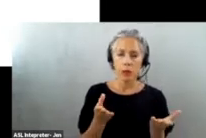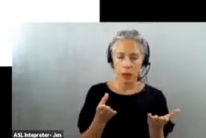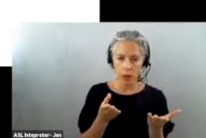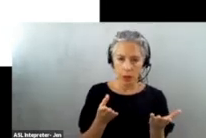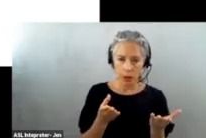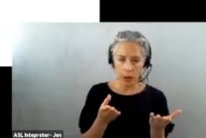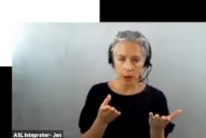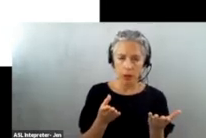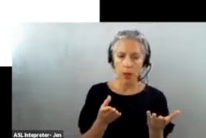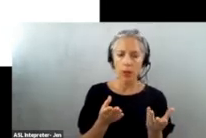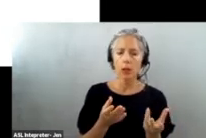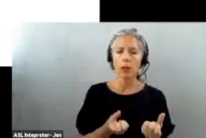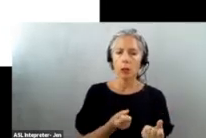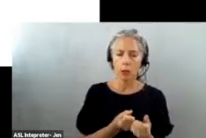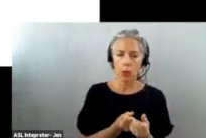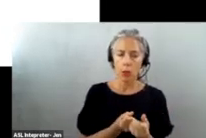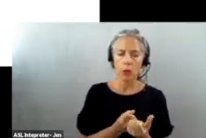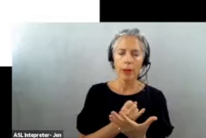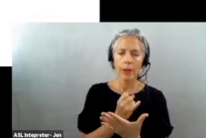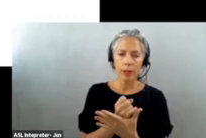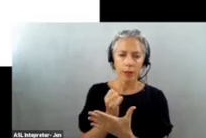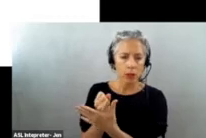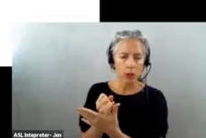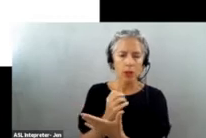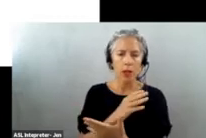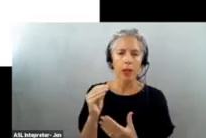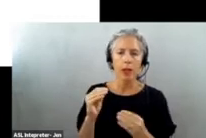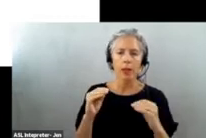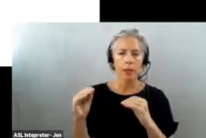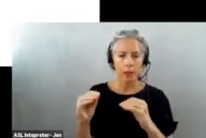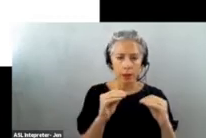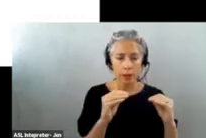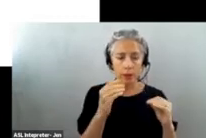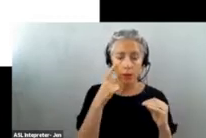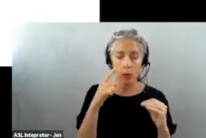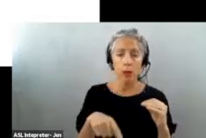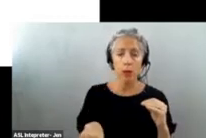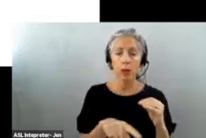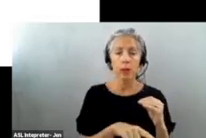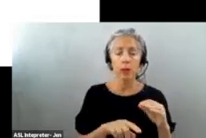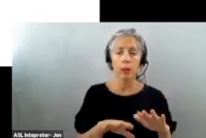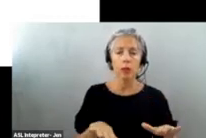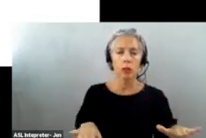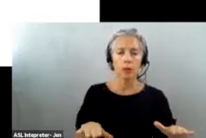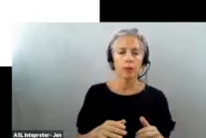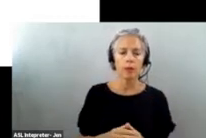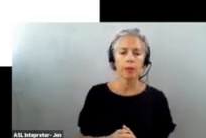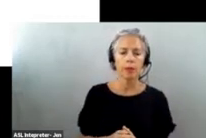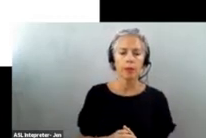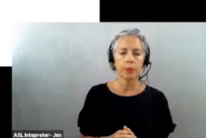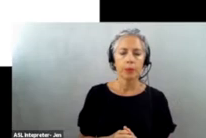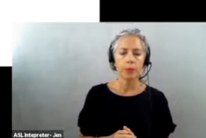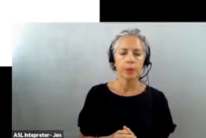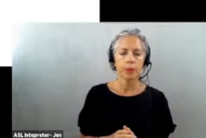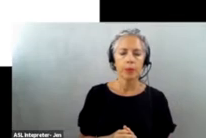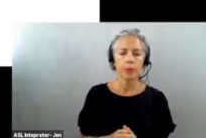are supporting intervention and education for these children. What we also have observed